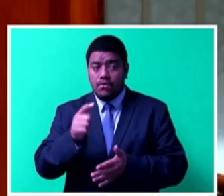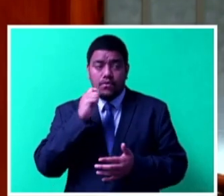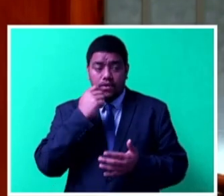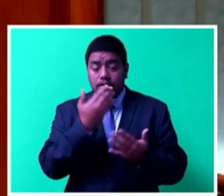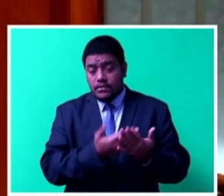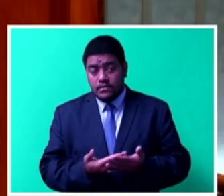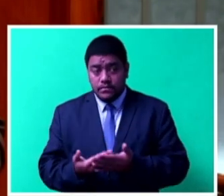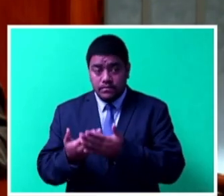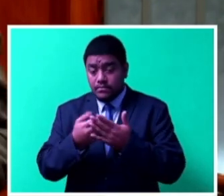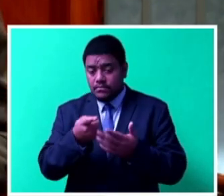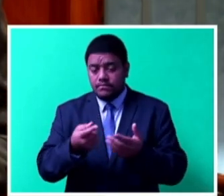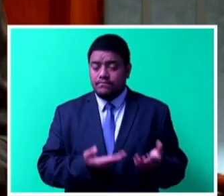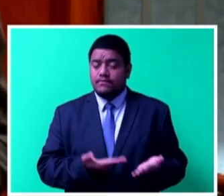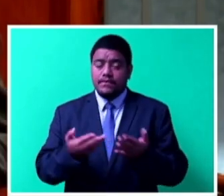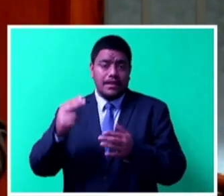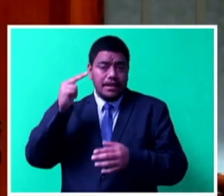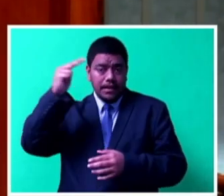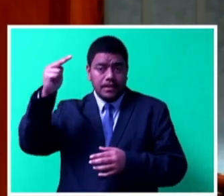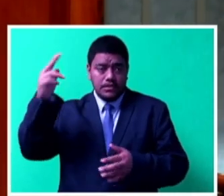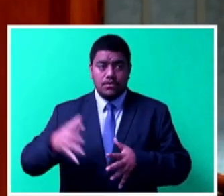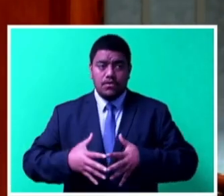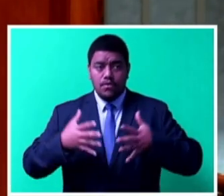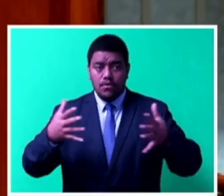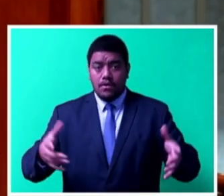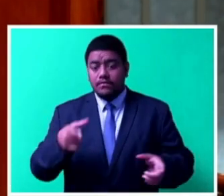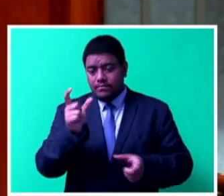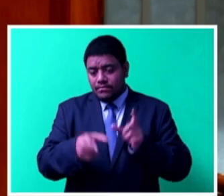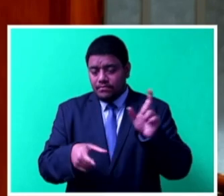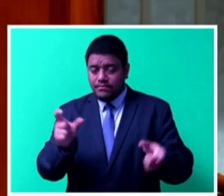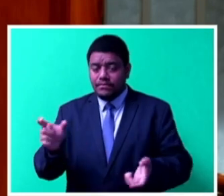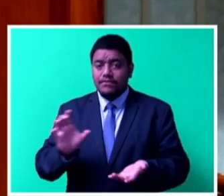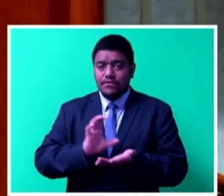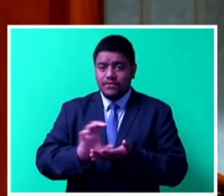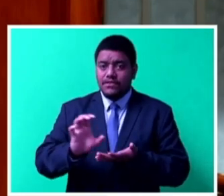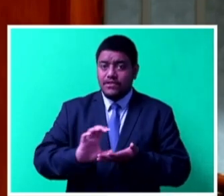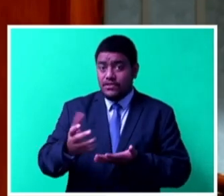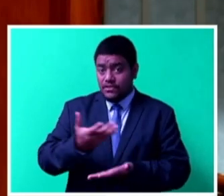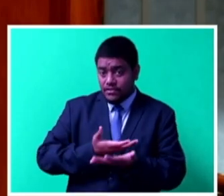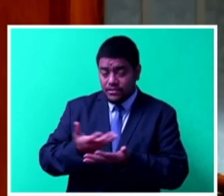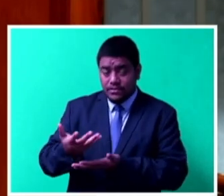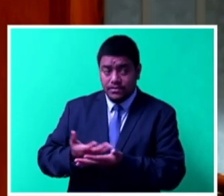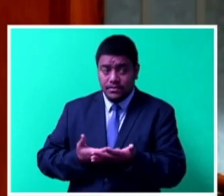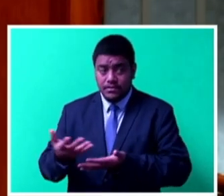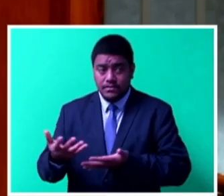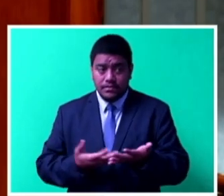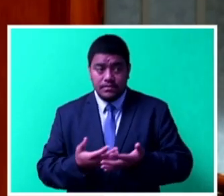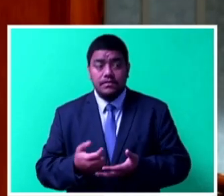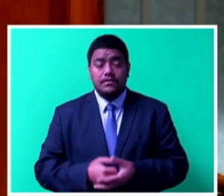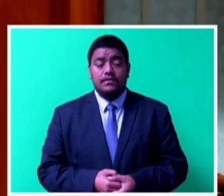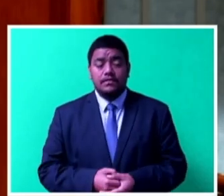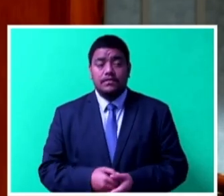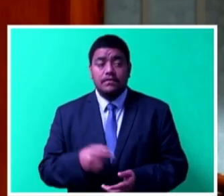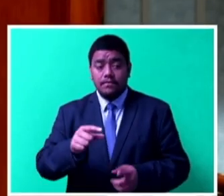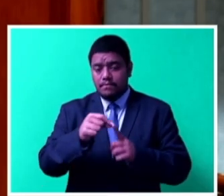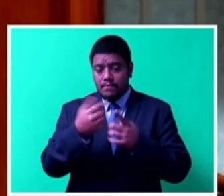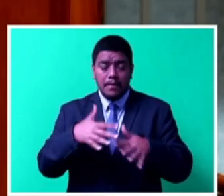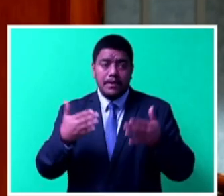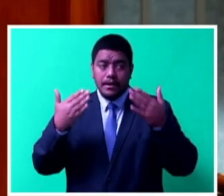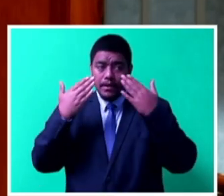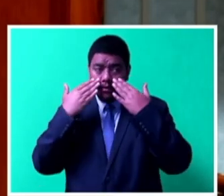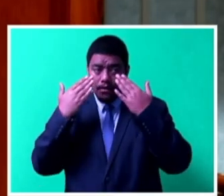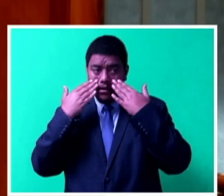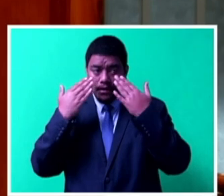will facilitate national-wide stakeholder consultations across 104 communities, public